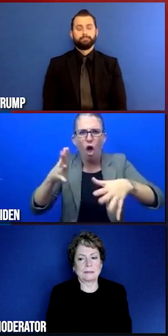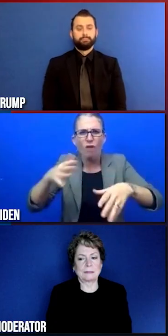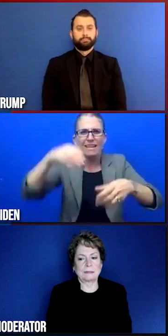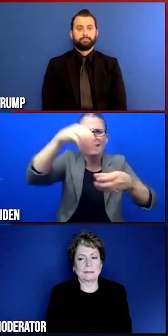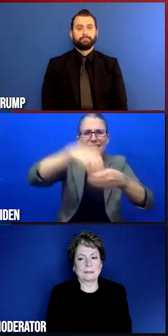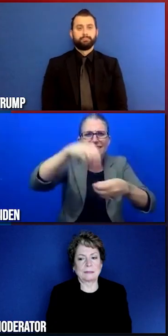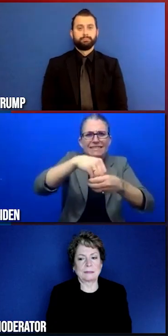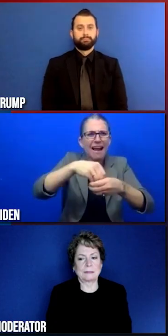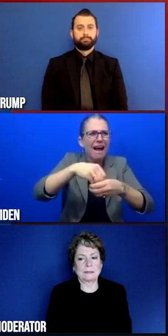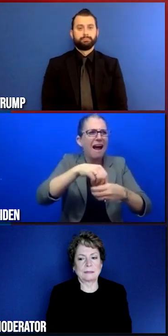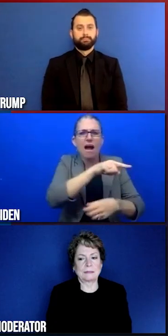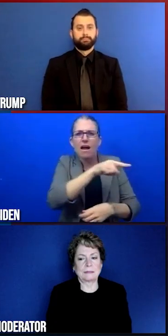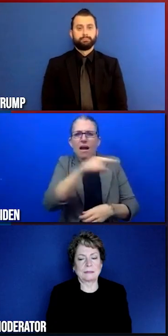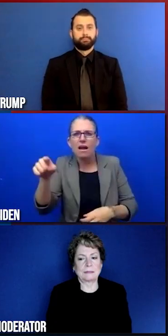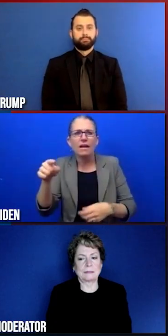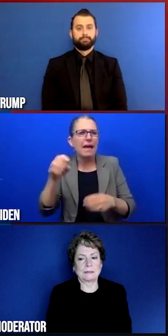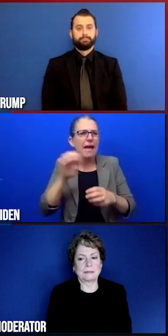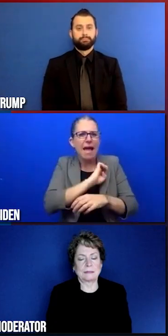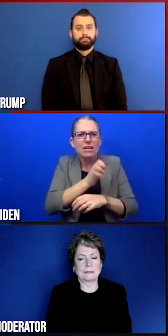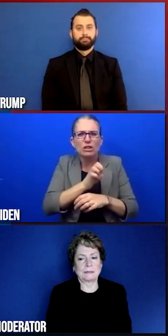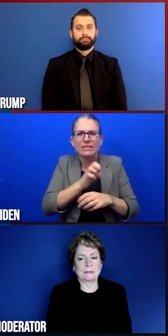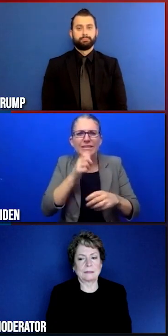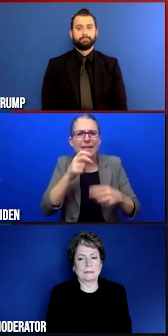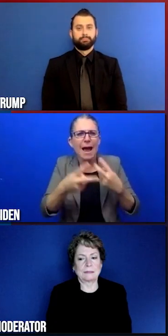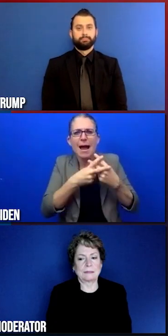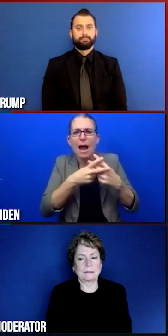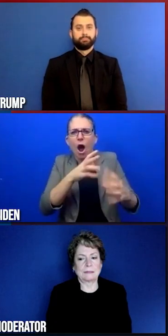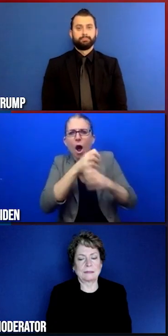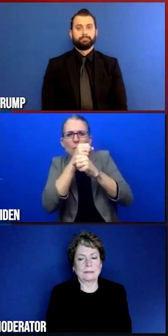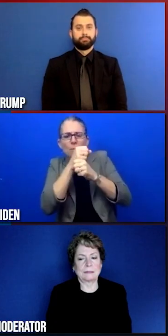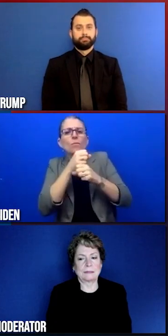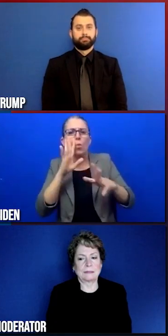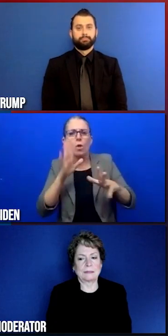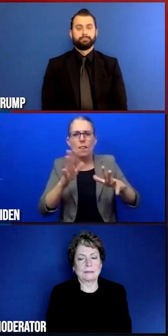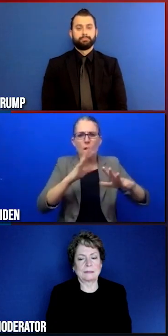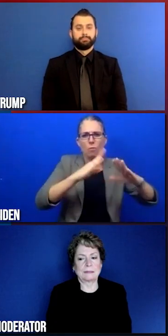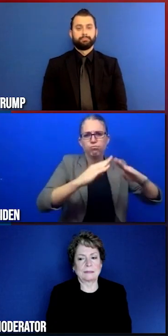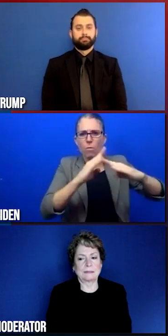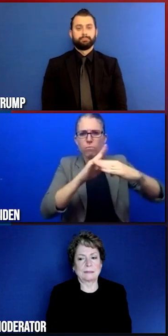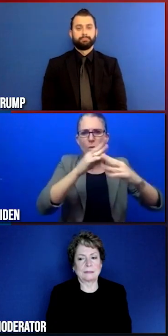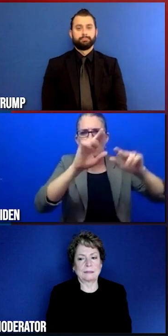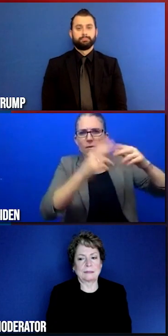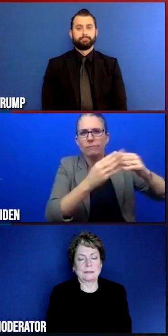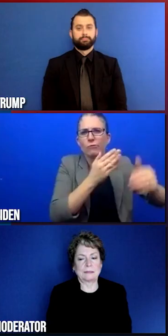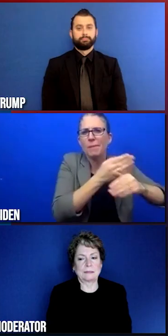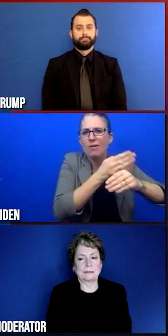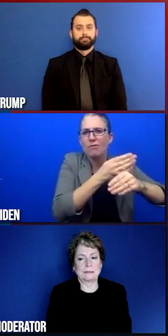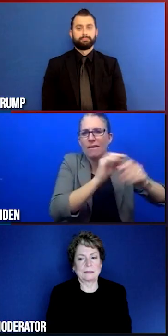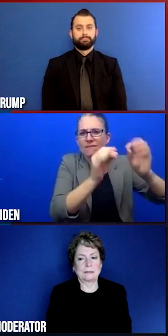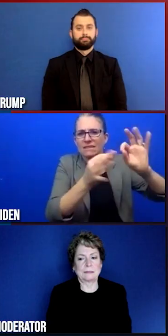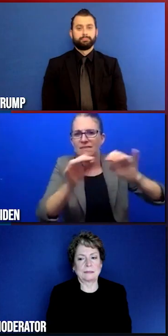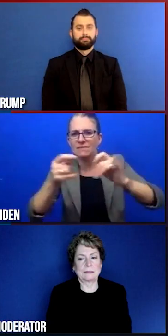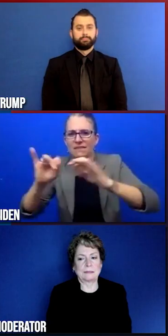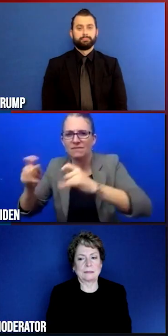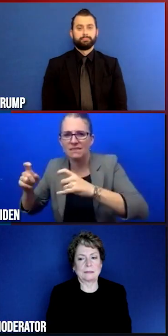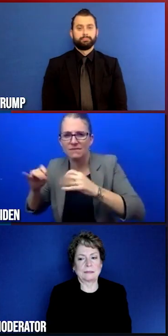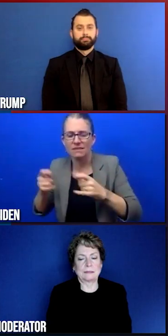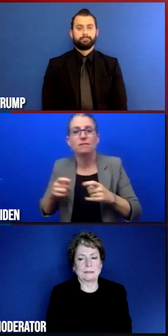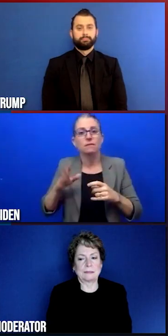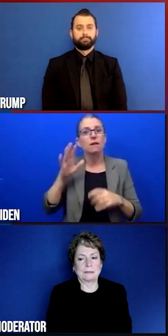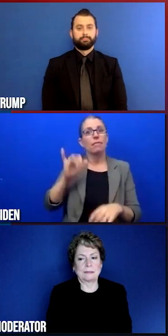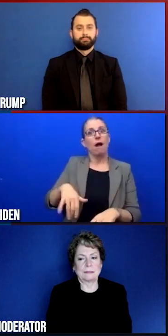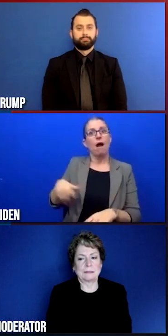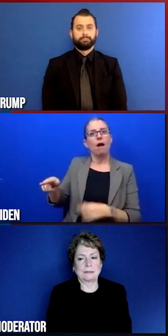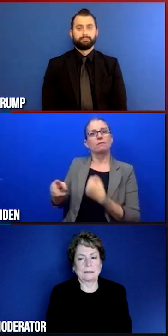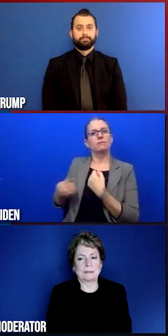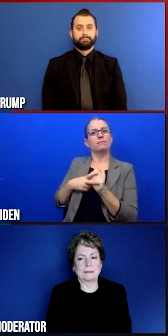and creating significant number of jobs. And by the way, the whole idea of what this is all going to do, it's going to create